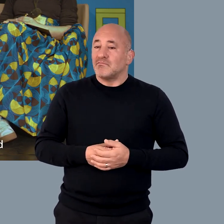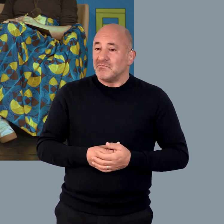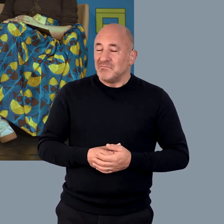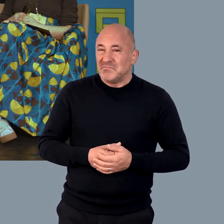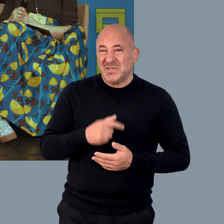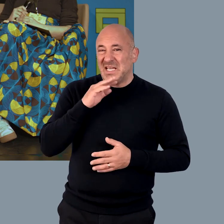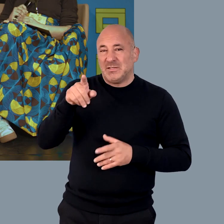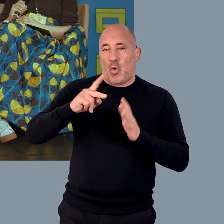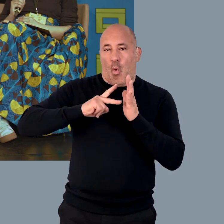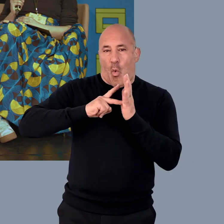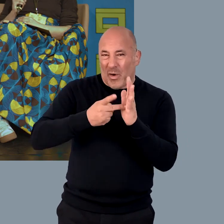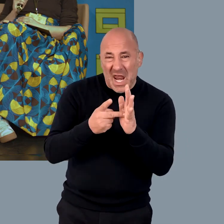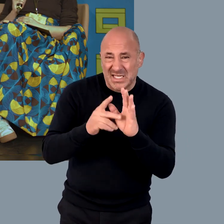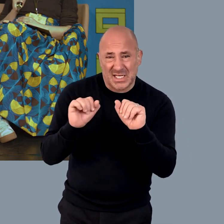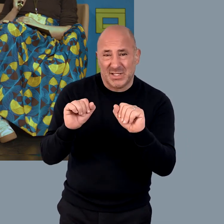them round?